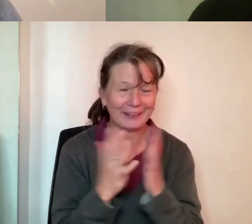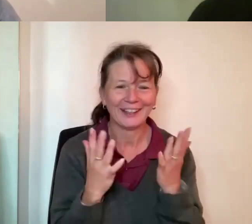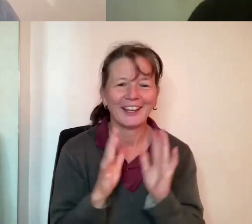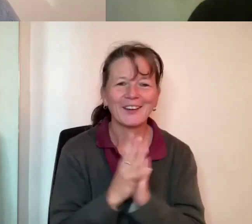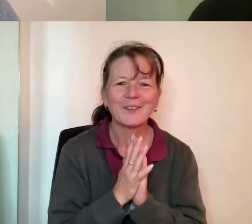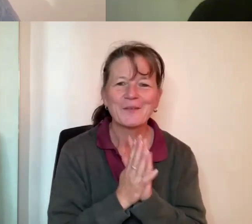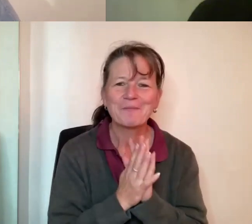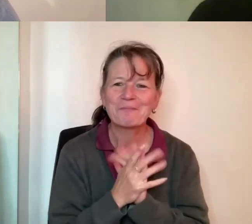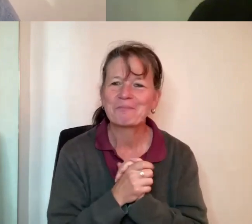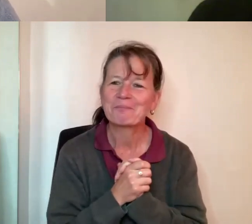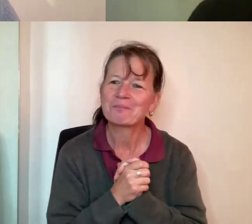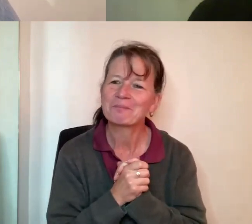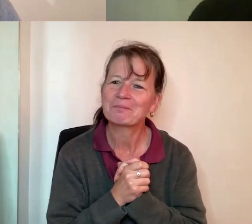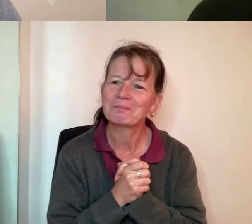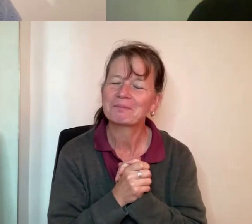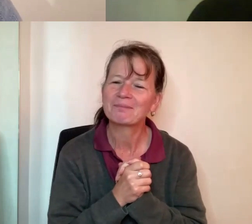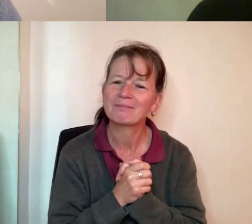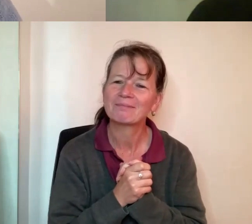Um,